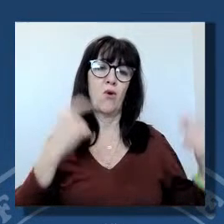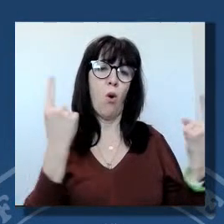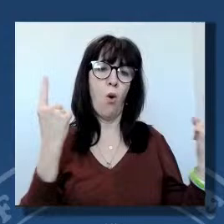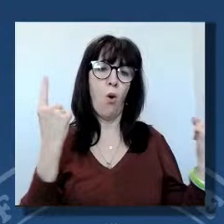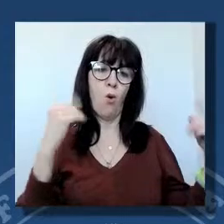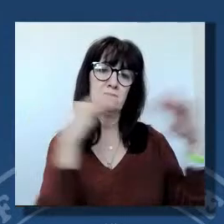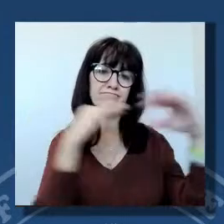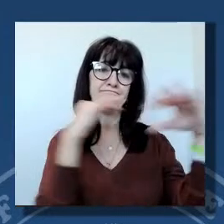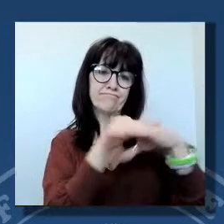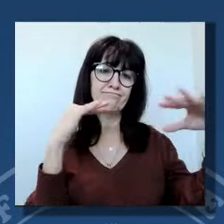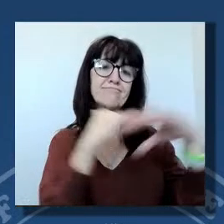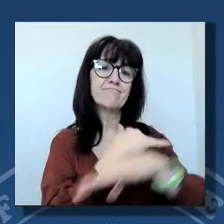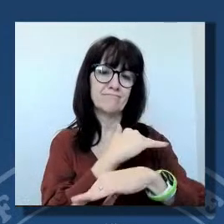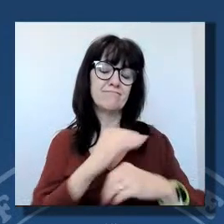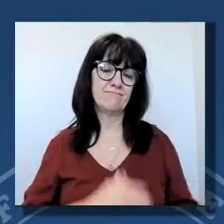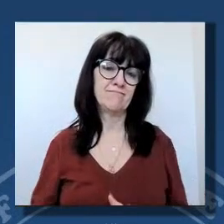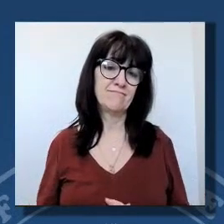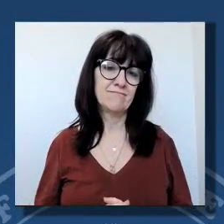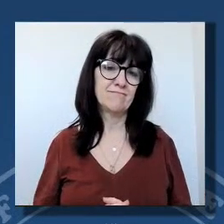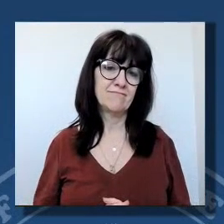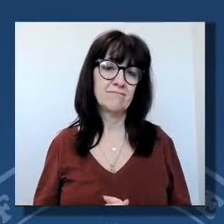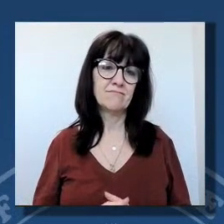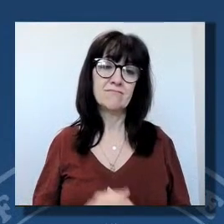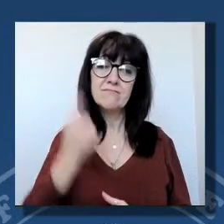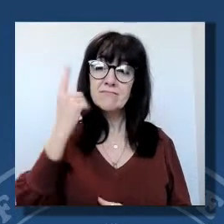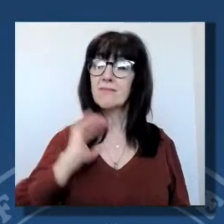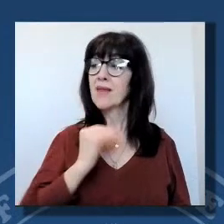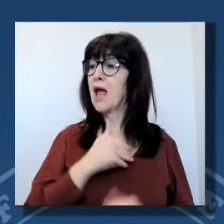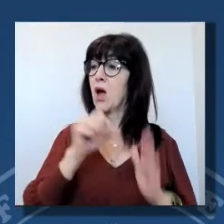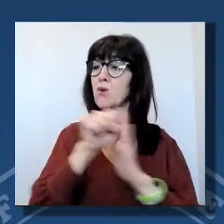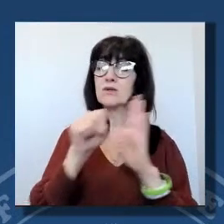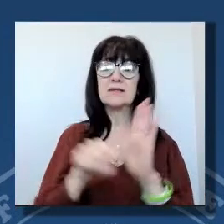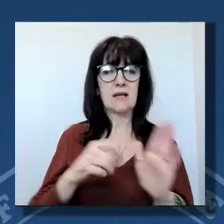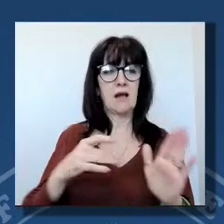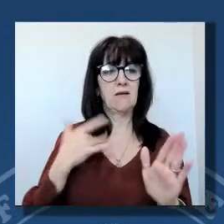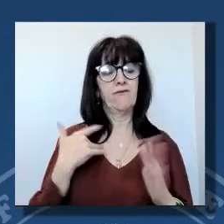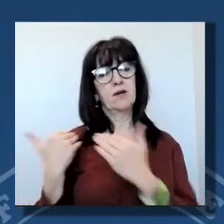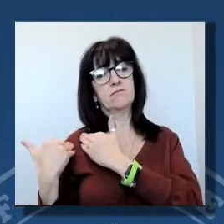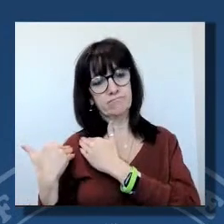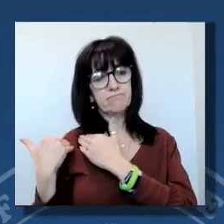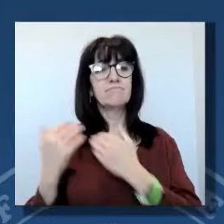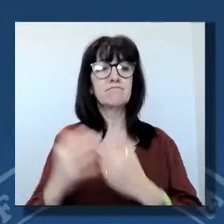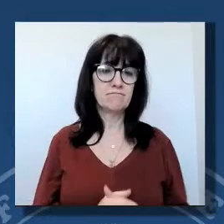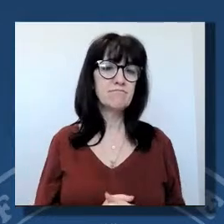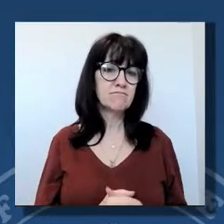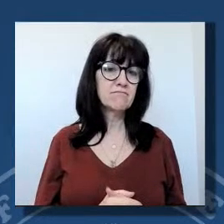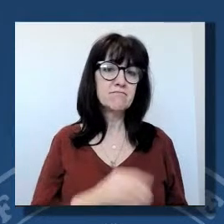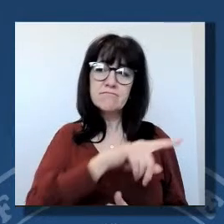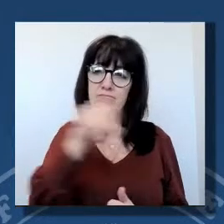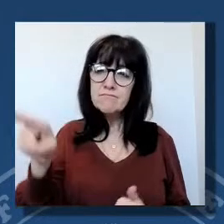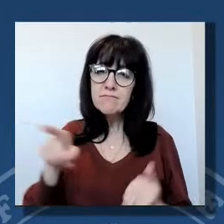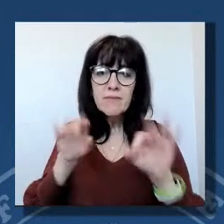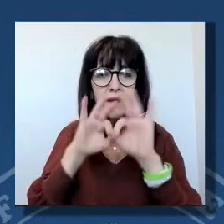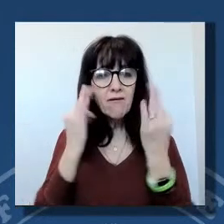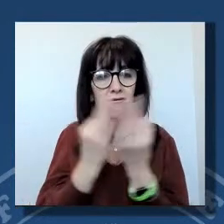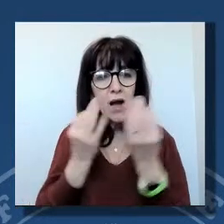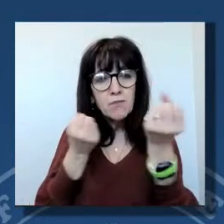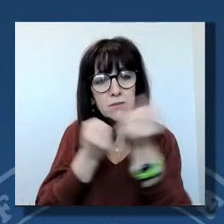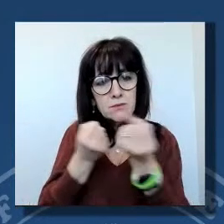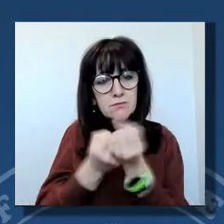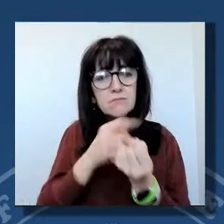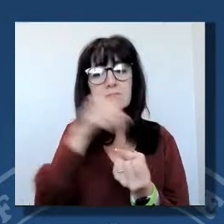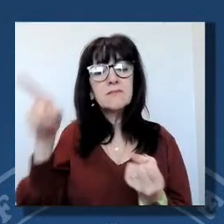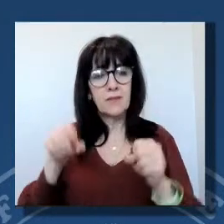an obligation to those families. Families can come and come to us and request a brick for their loved one that's passed